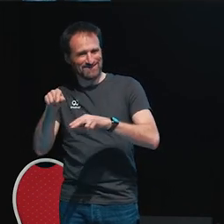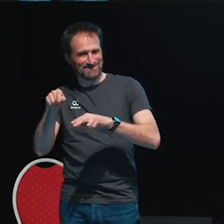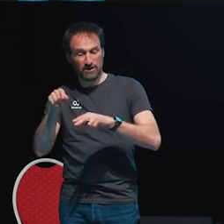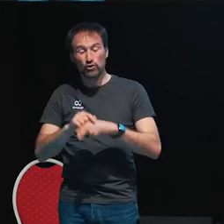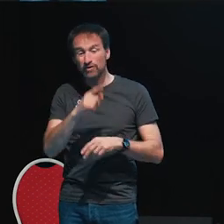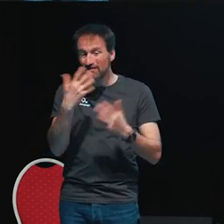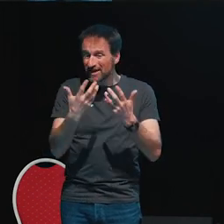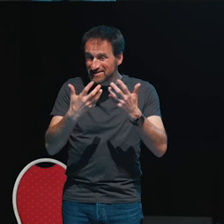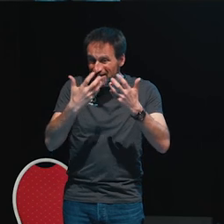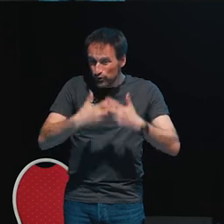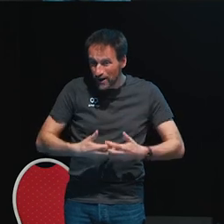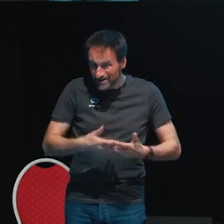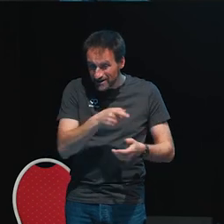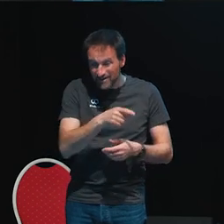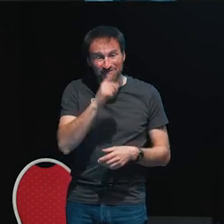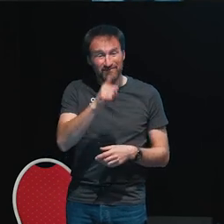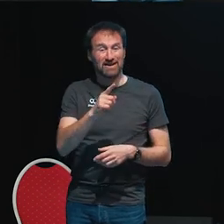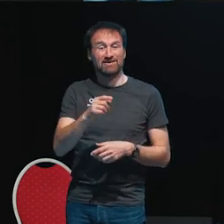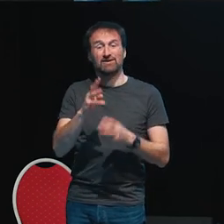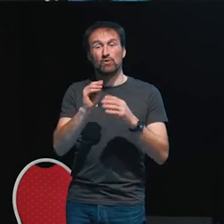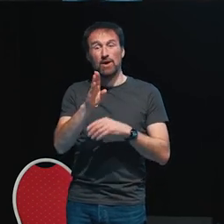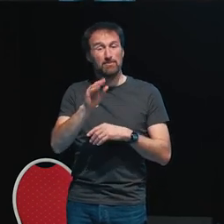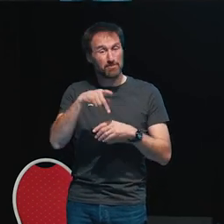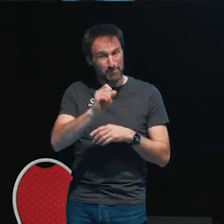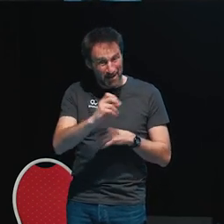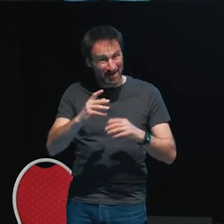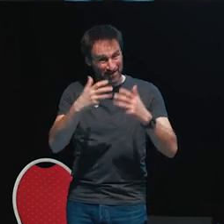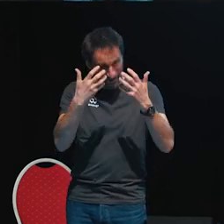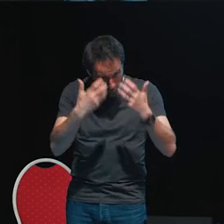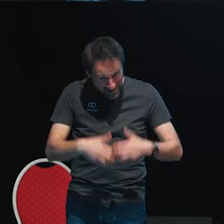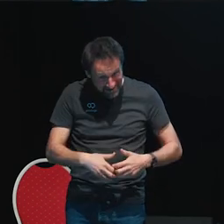actual code you see when Webpack runs, so like your bundle.